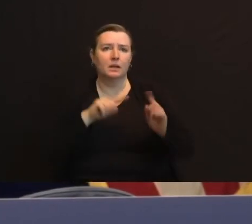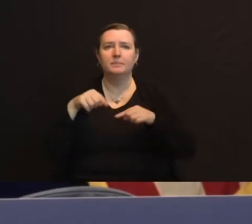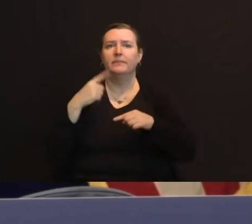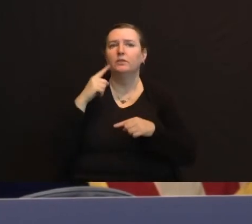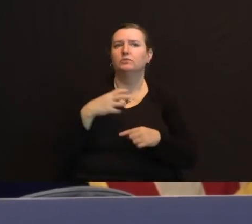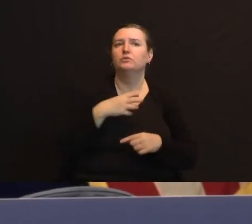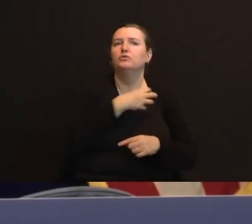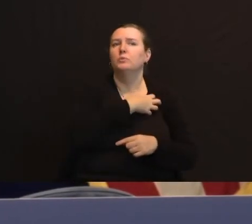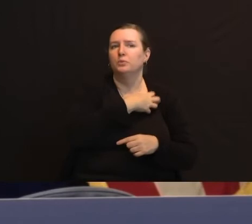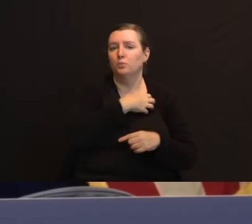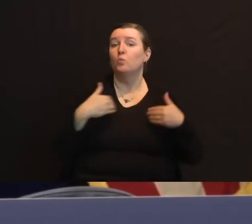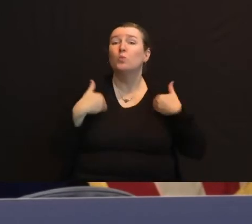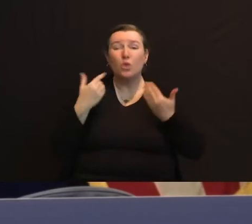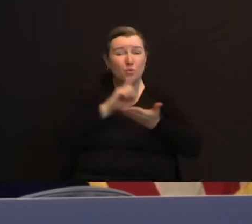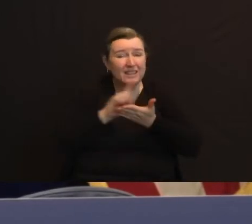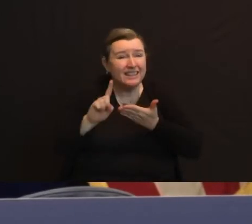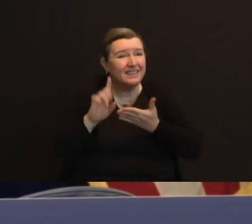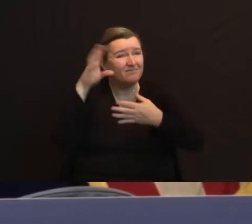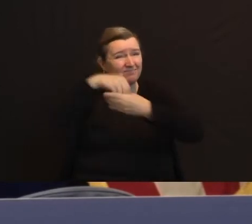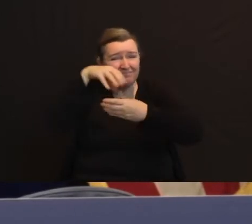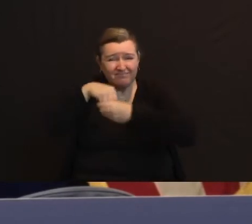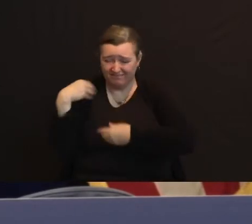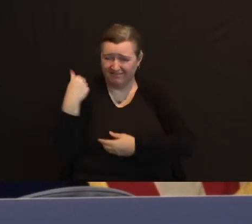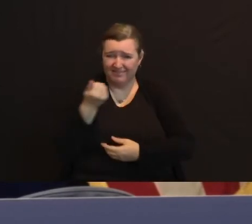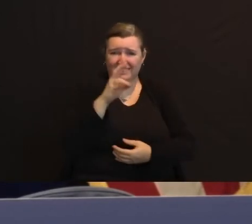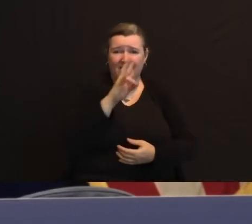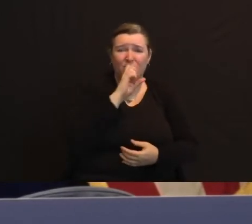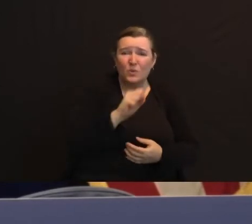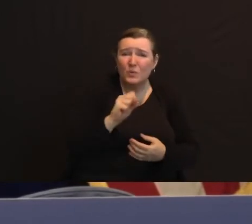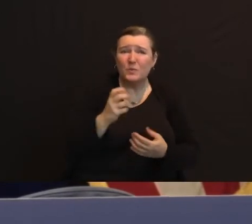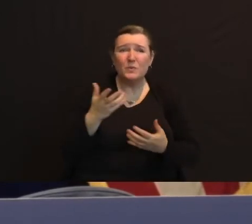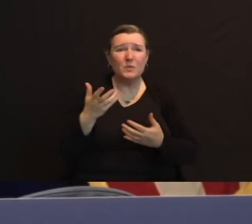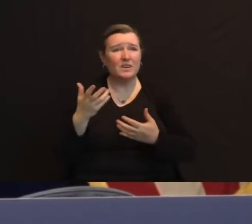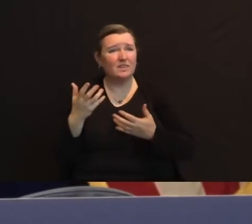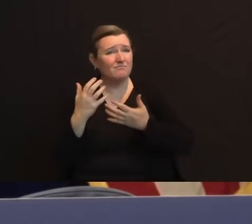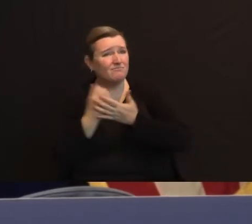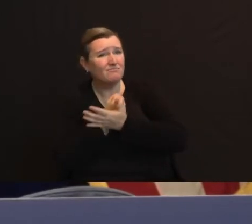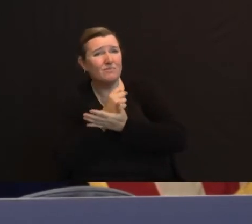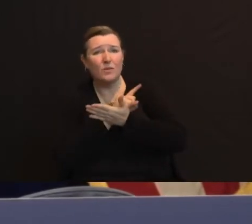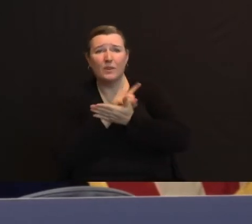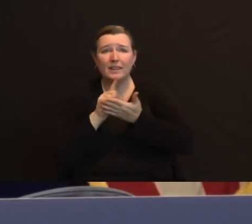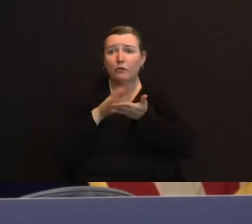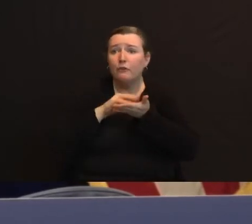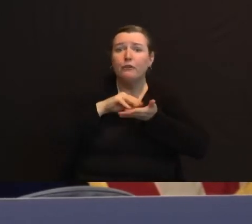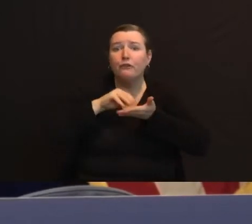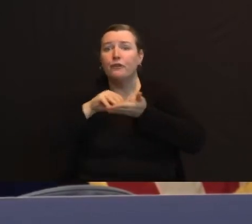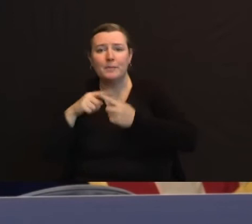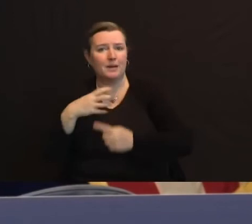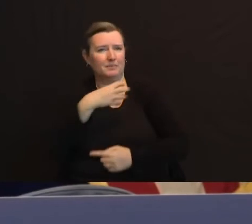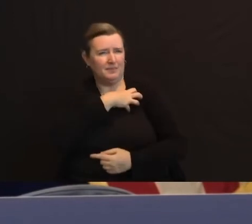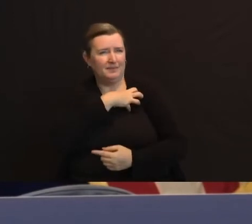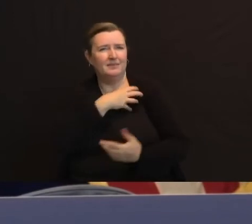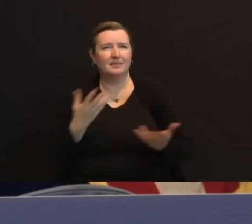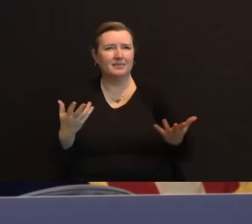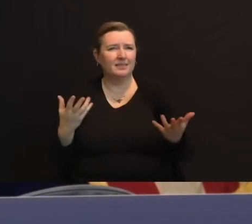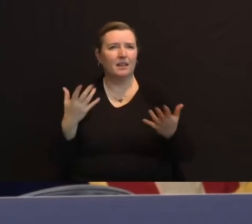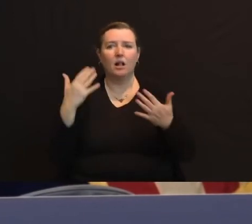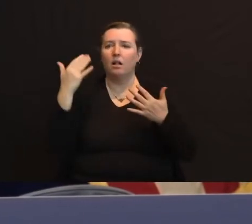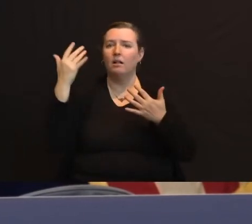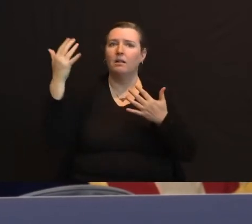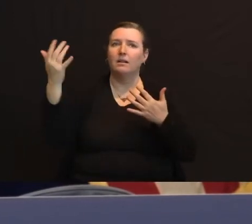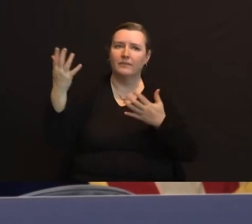17 years old, he went to the State Police Academy for Trooper Youth Week, and then ultimately went into the 161st class,